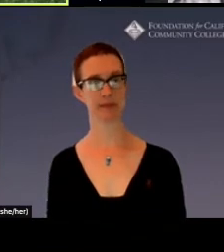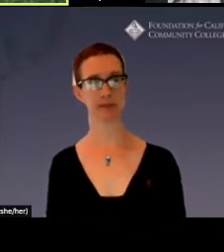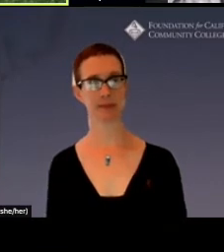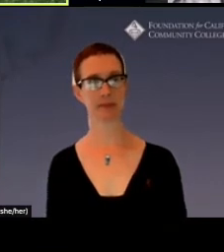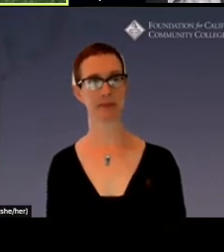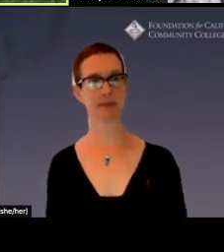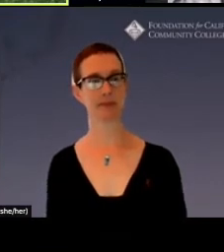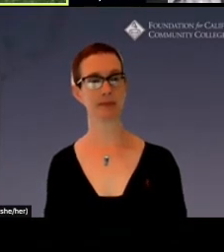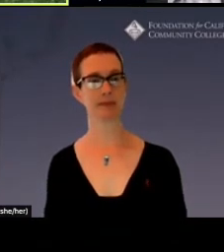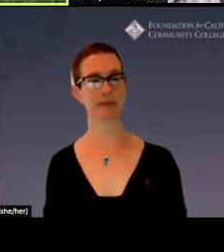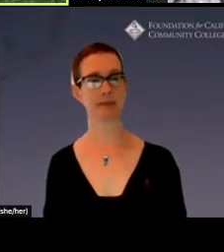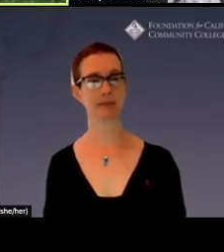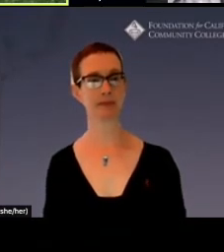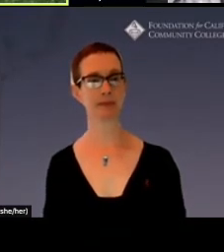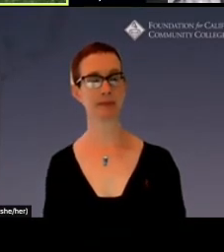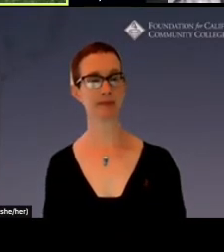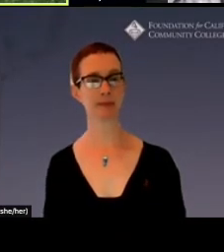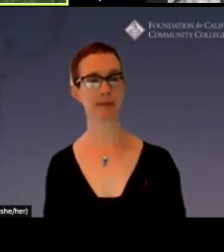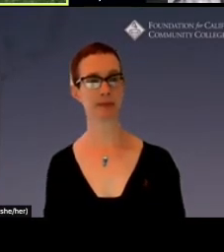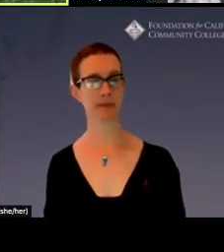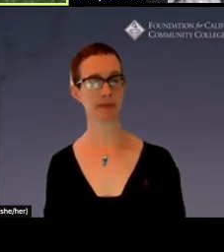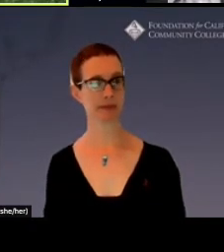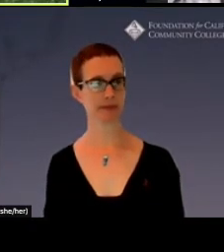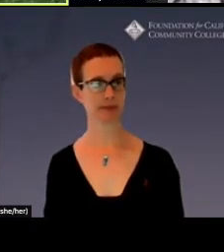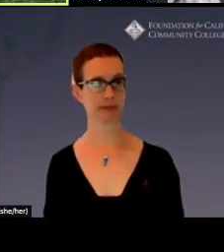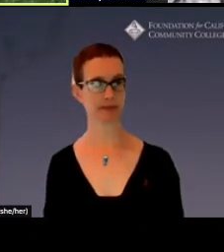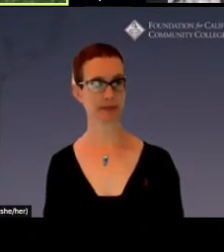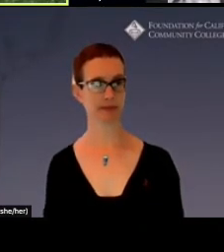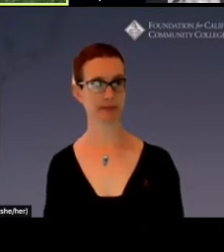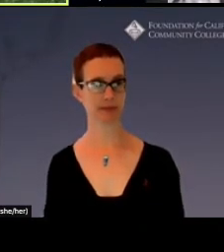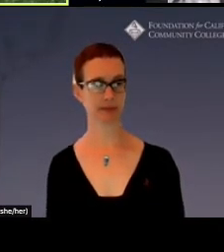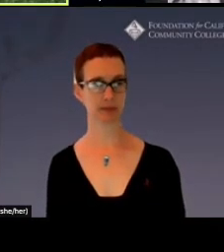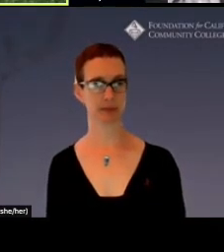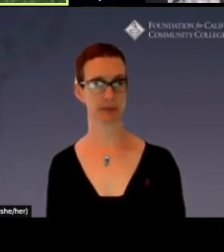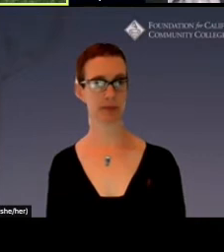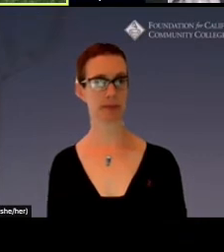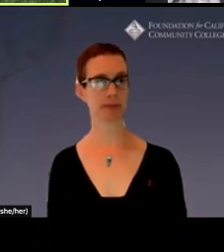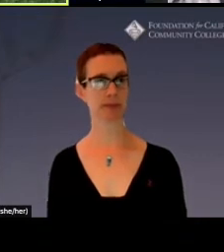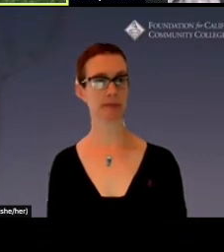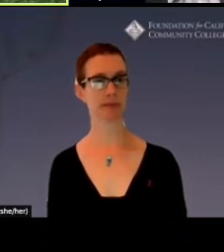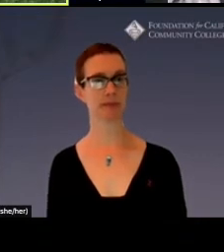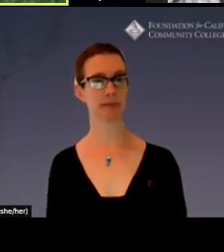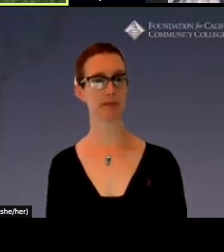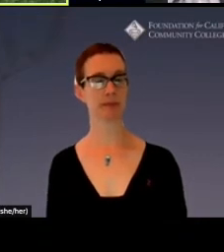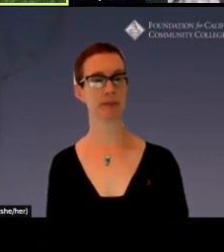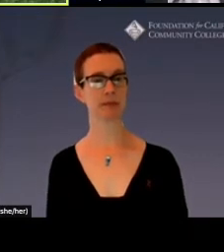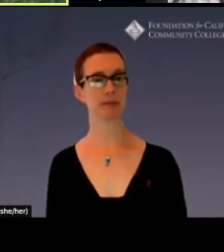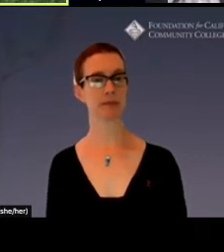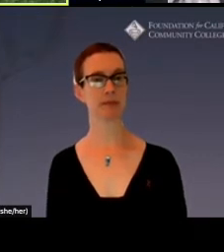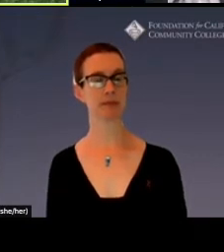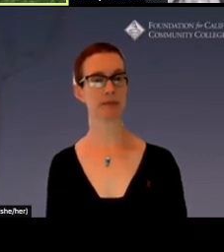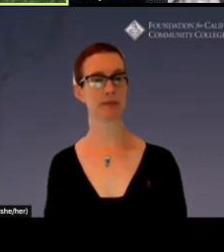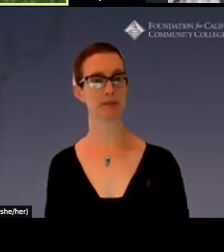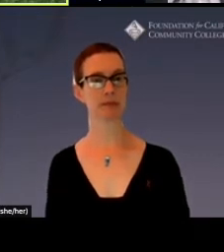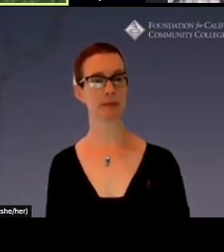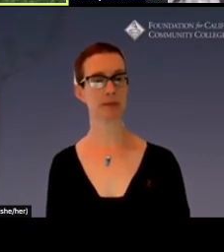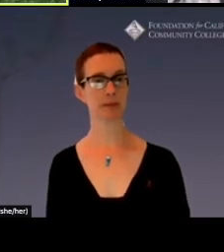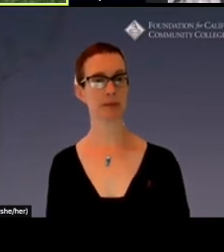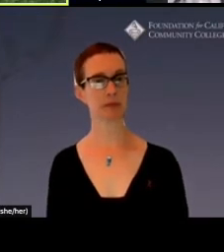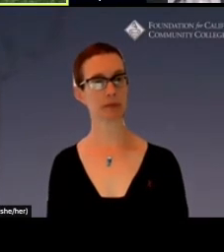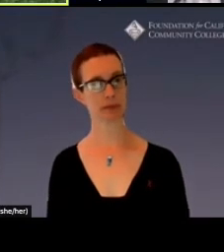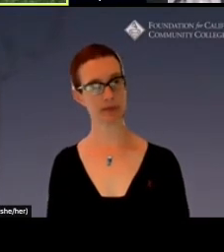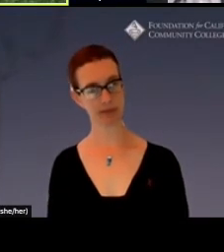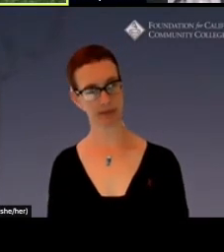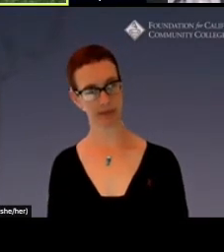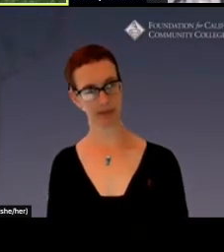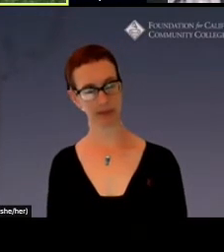there is not a UC located within each of the regions, and that is okay. So a UC can be a part of a